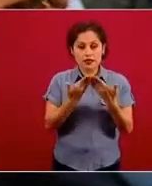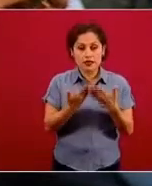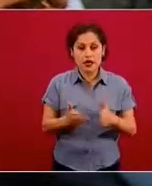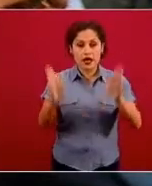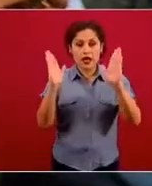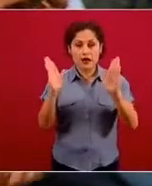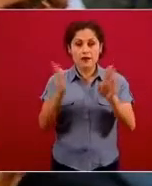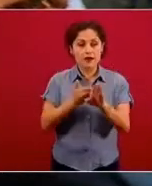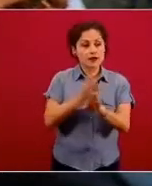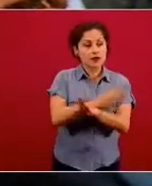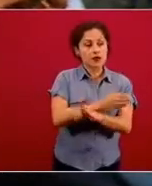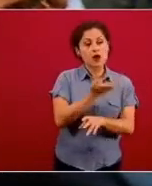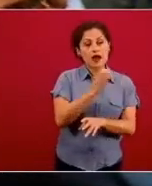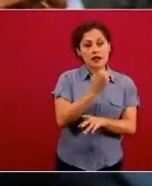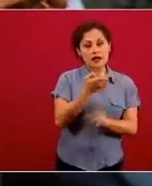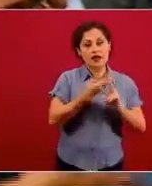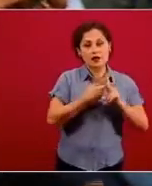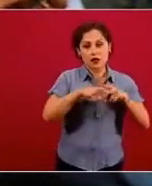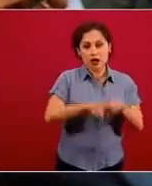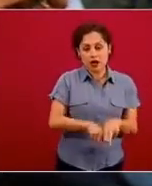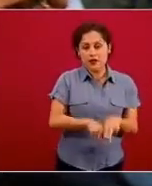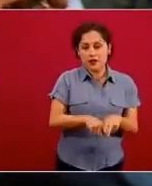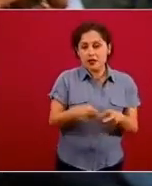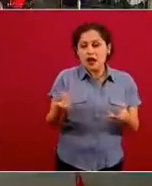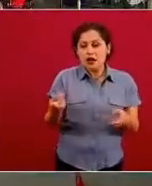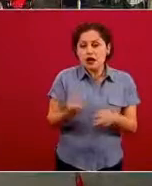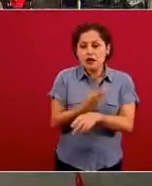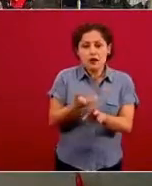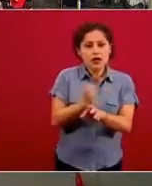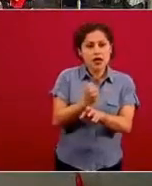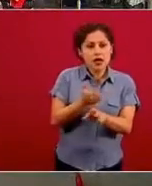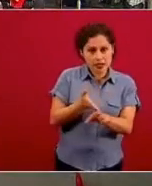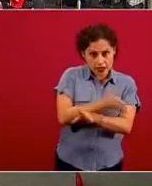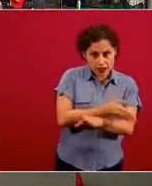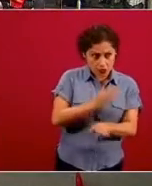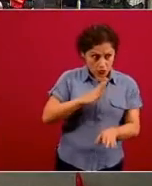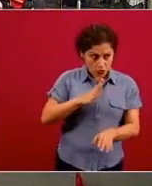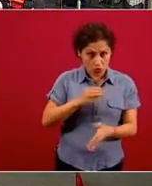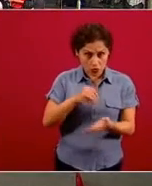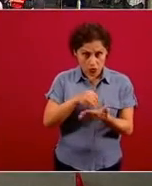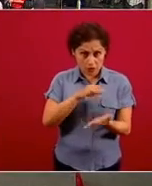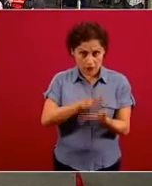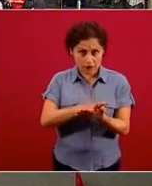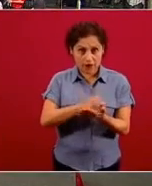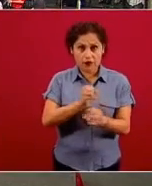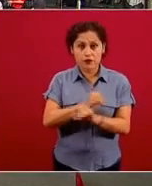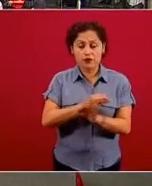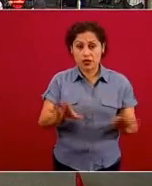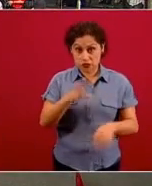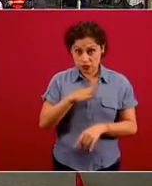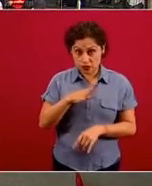open information. Are you talking about the confirmed cases? Where's the information?